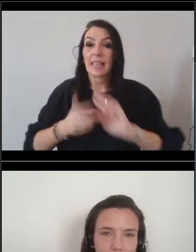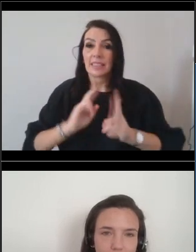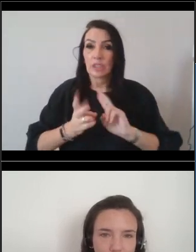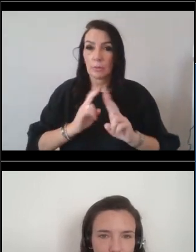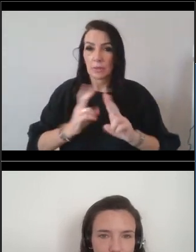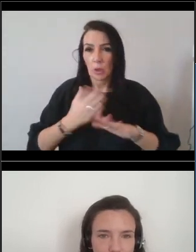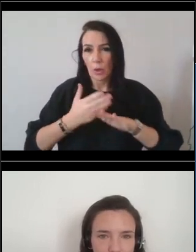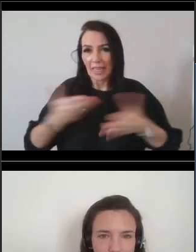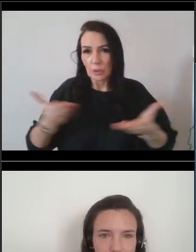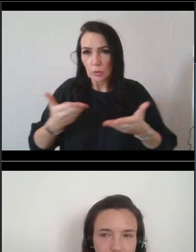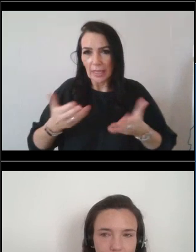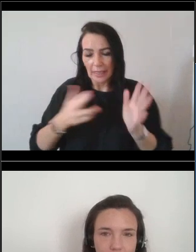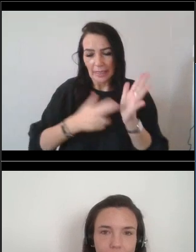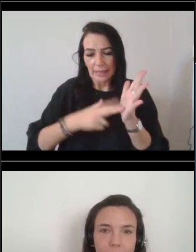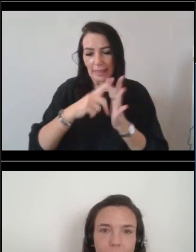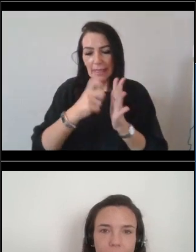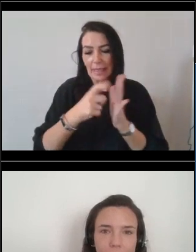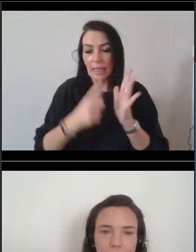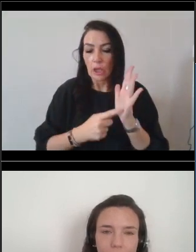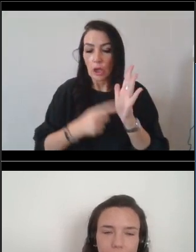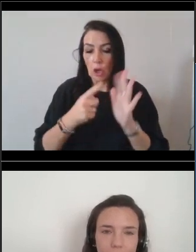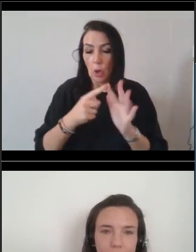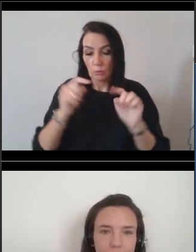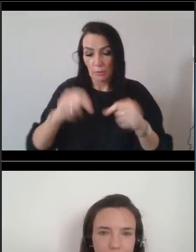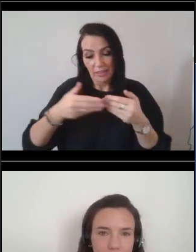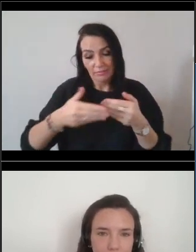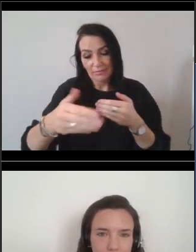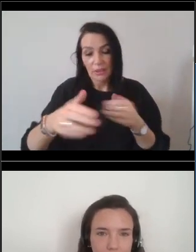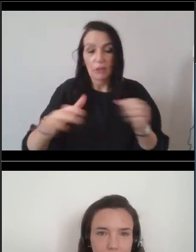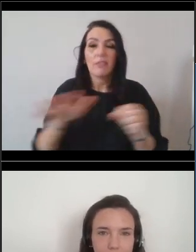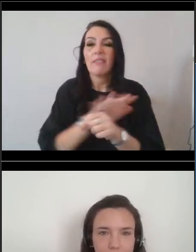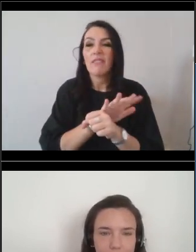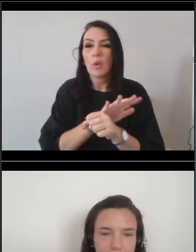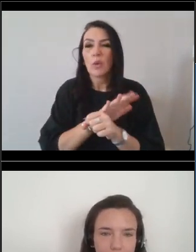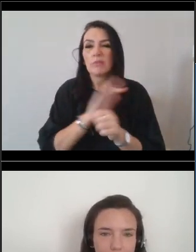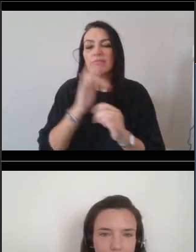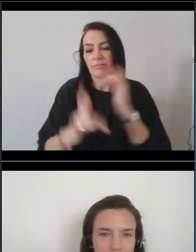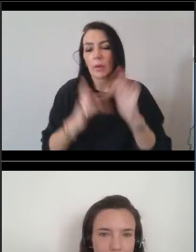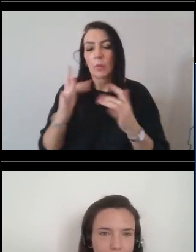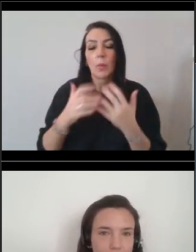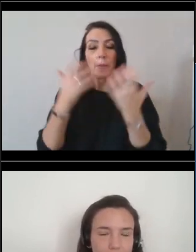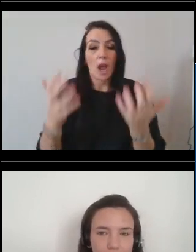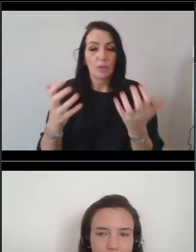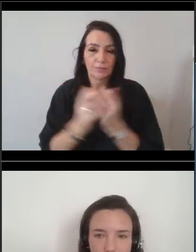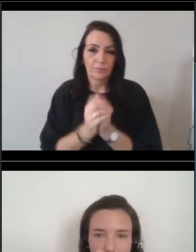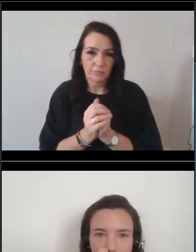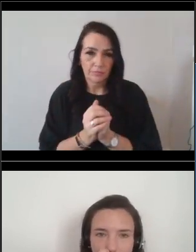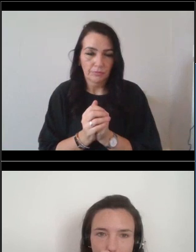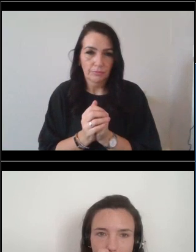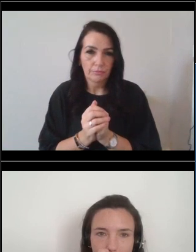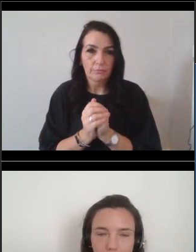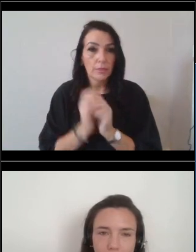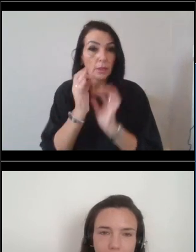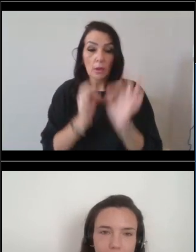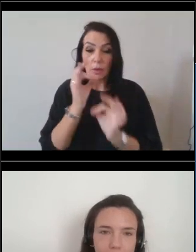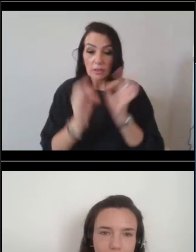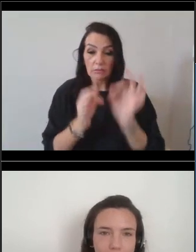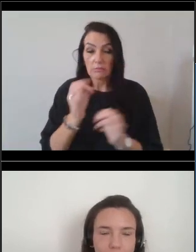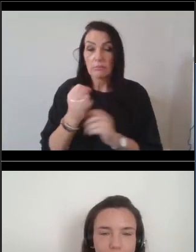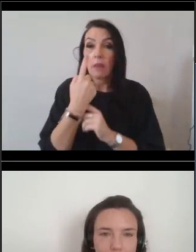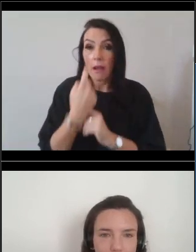today, Nicole, who will be here for the duration of the webinar. We encourage you to ask questions throughout the webinar